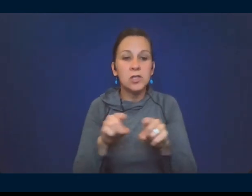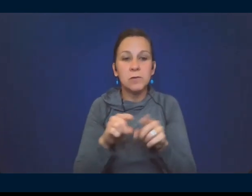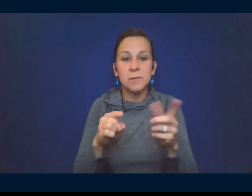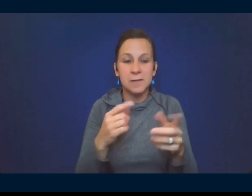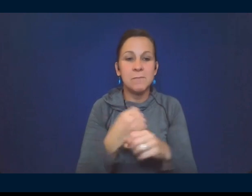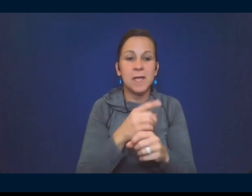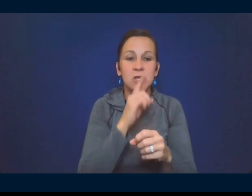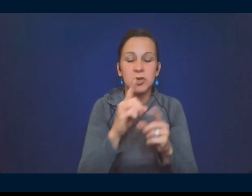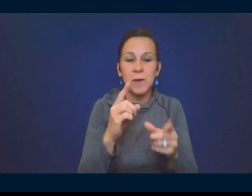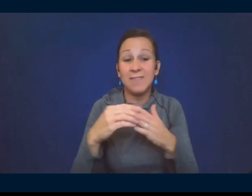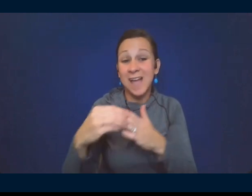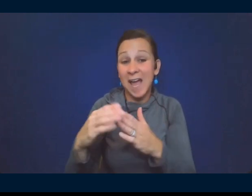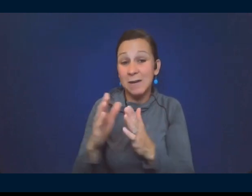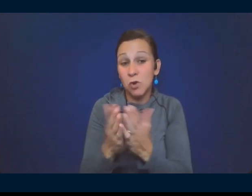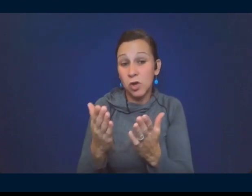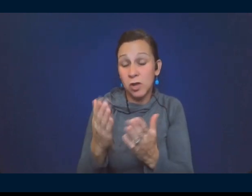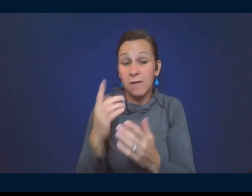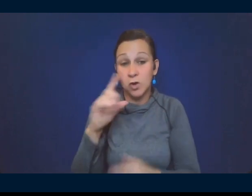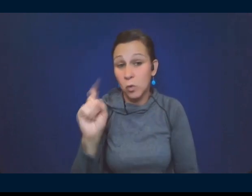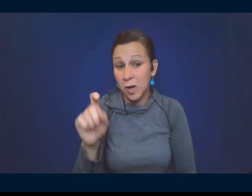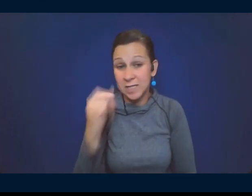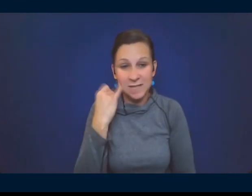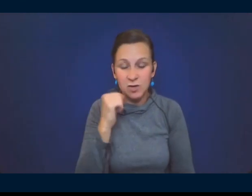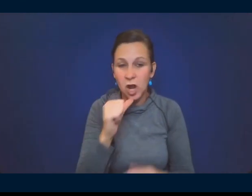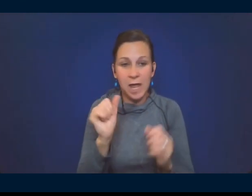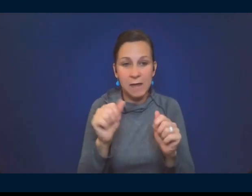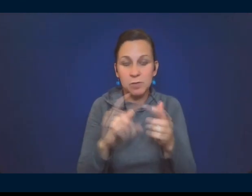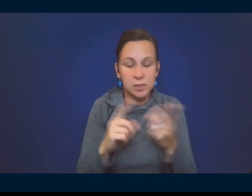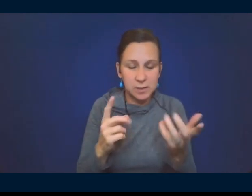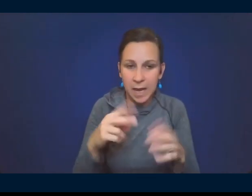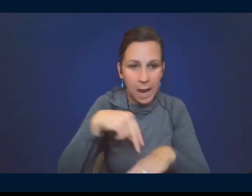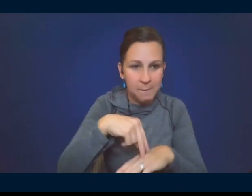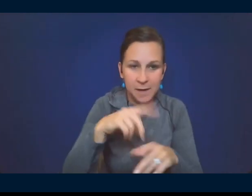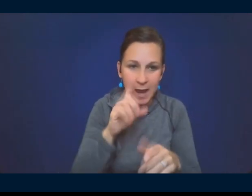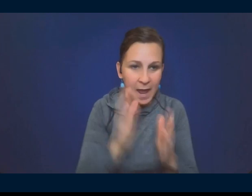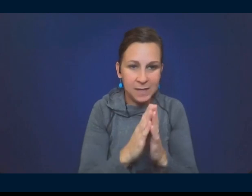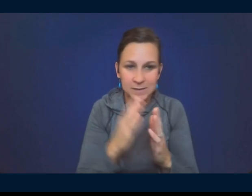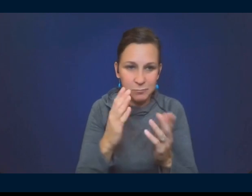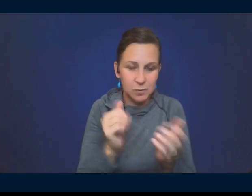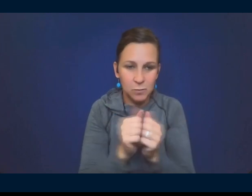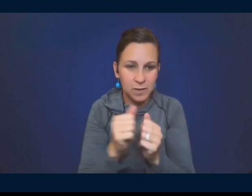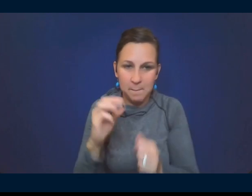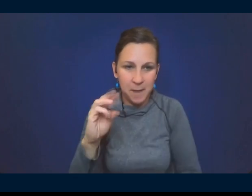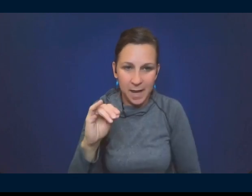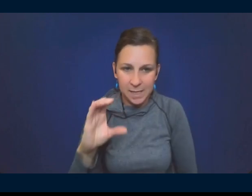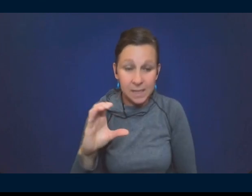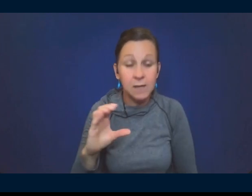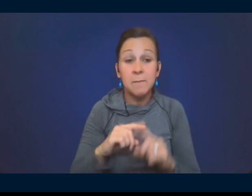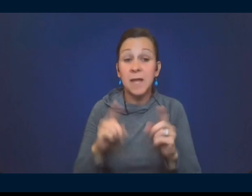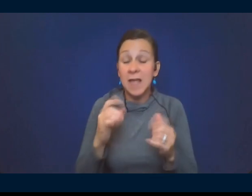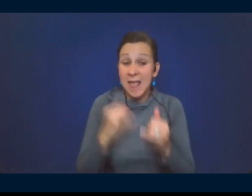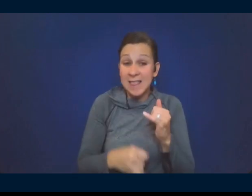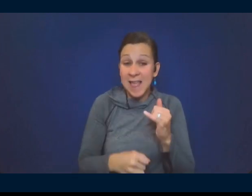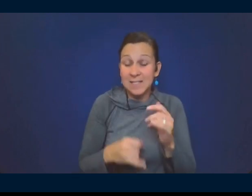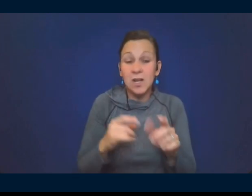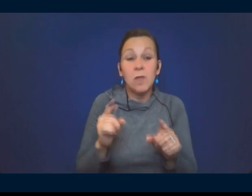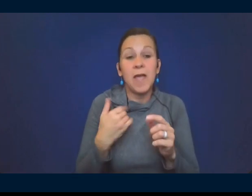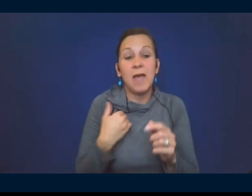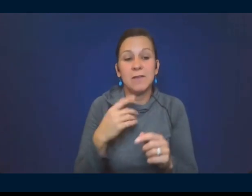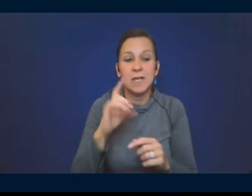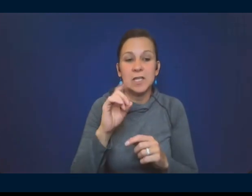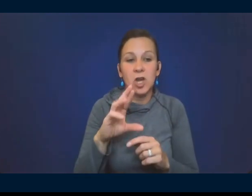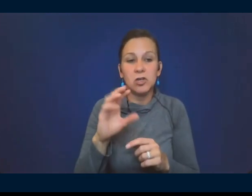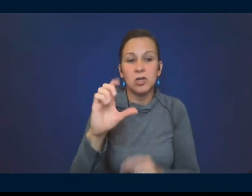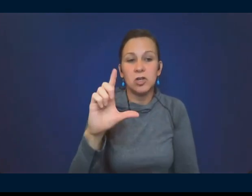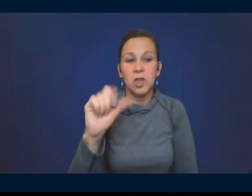for questions if you are unable to get up and ask a question at one of the mics. But last but not least, we have Dr.